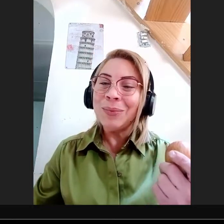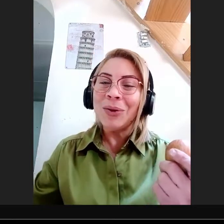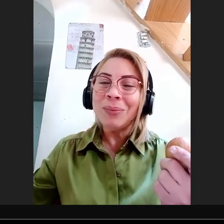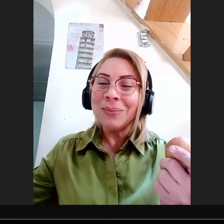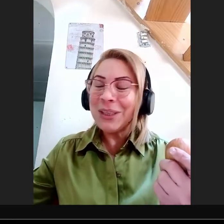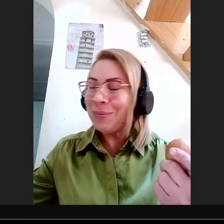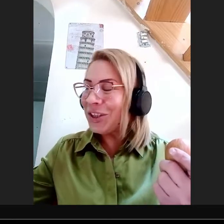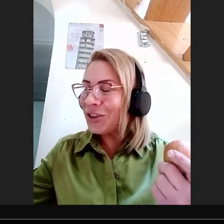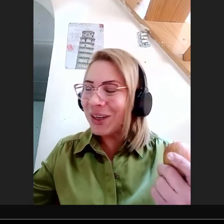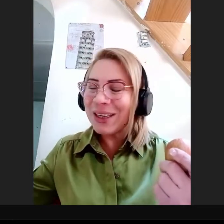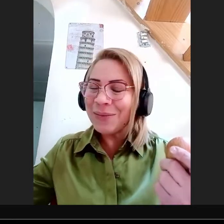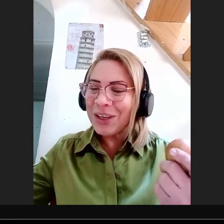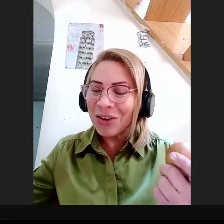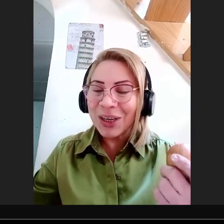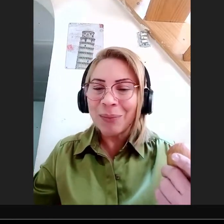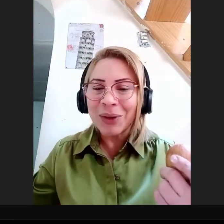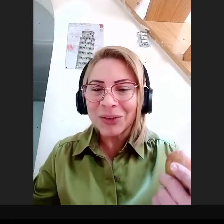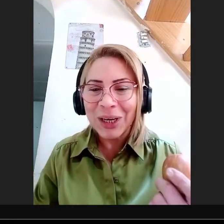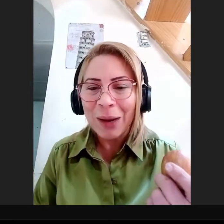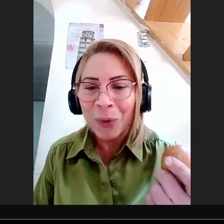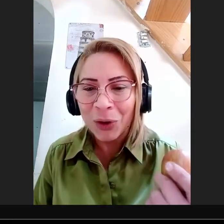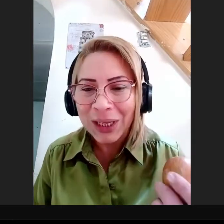And